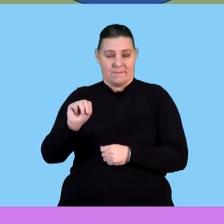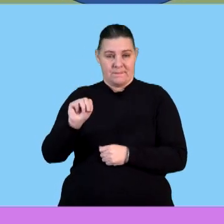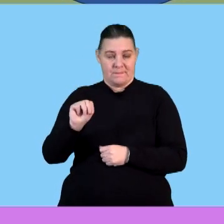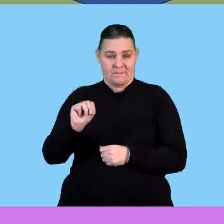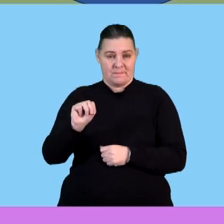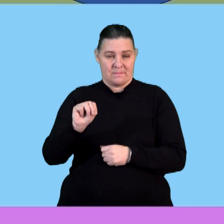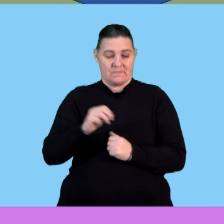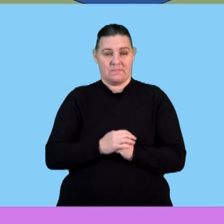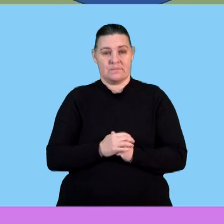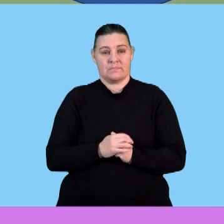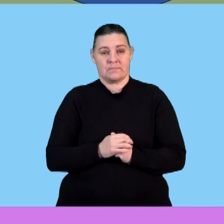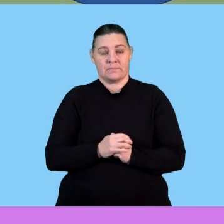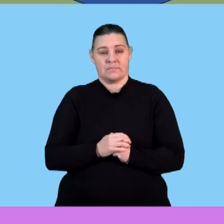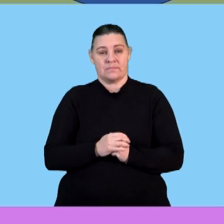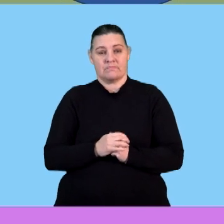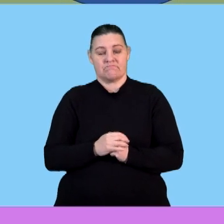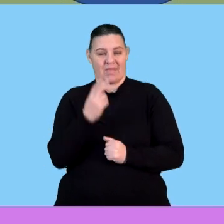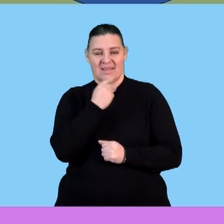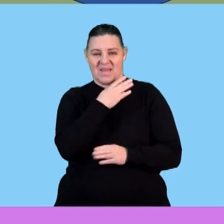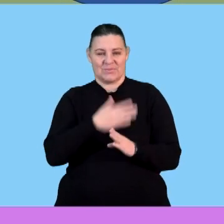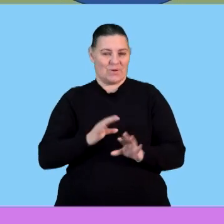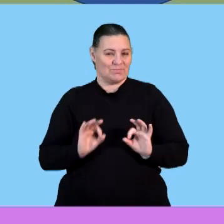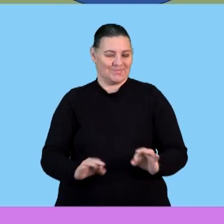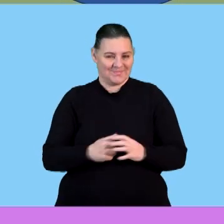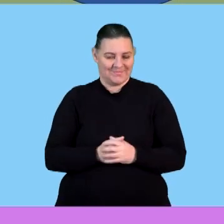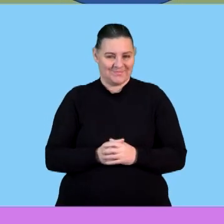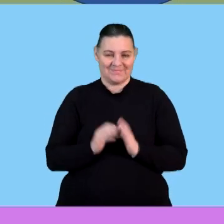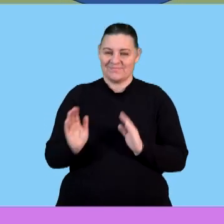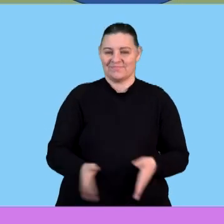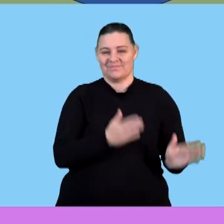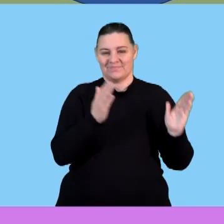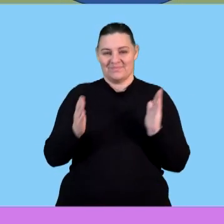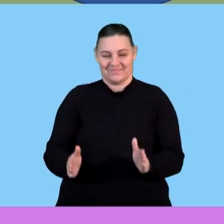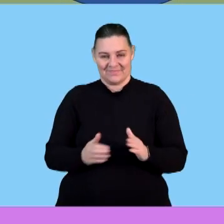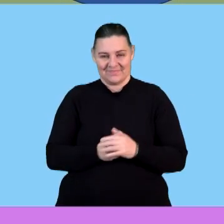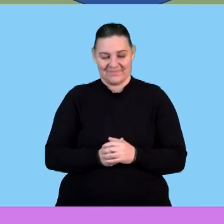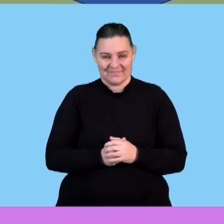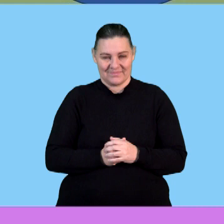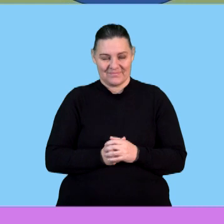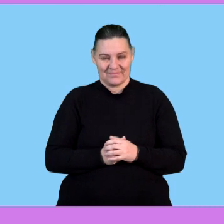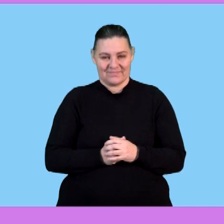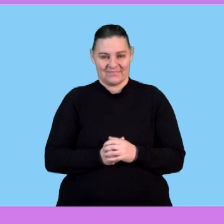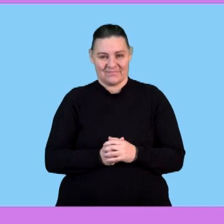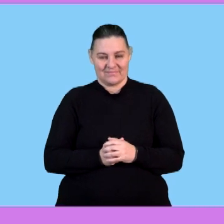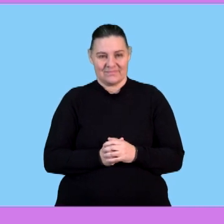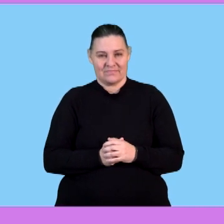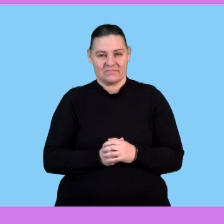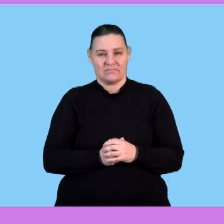meters. Nice work. All right, let's move along. What do we have